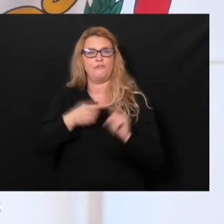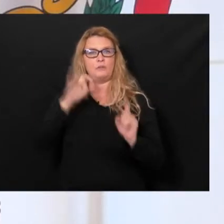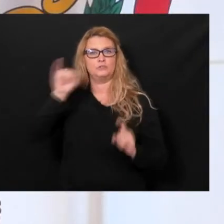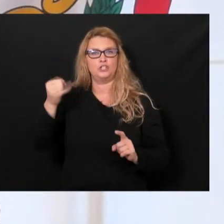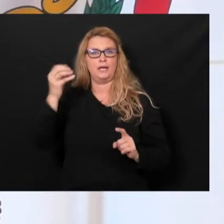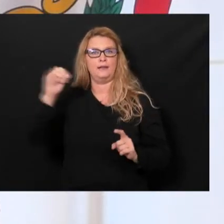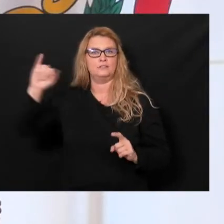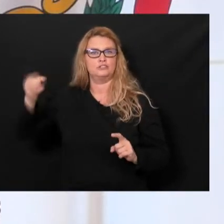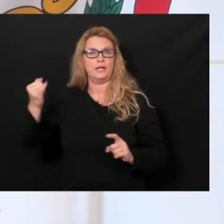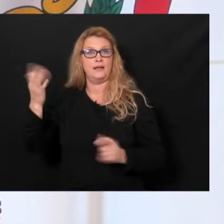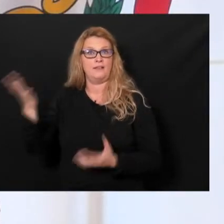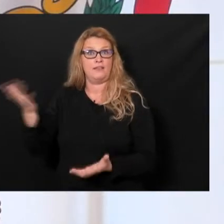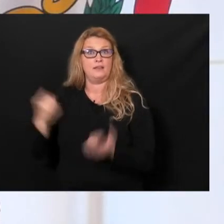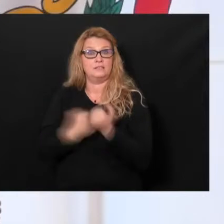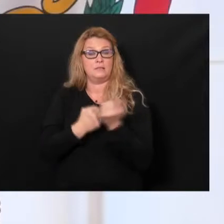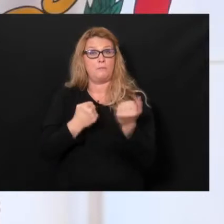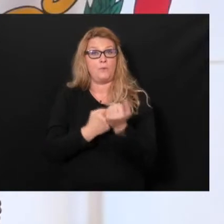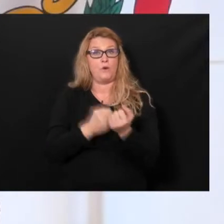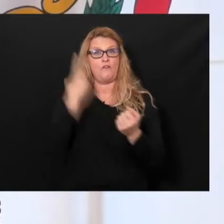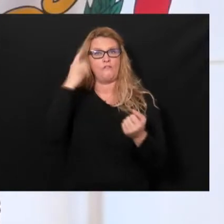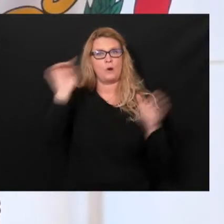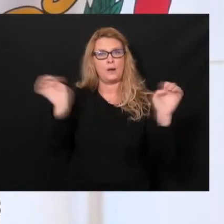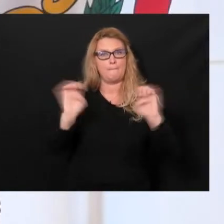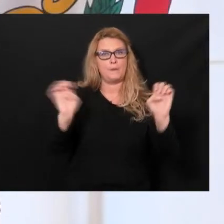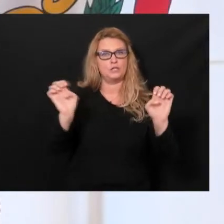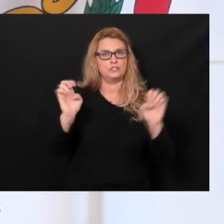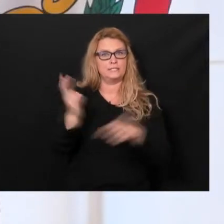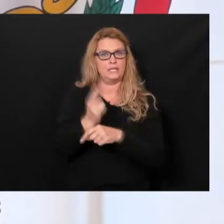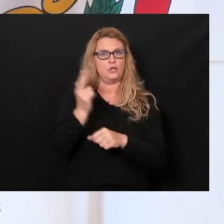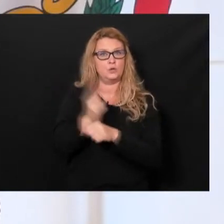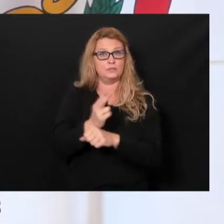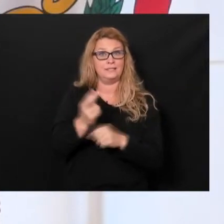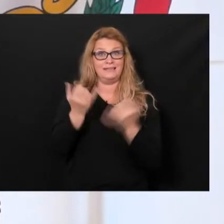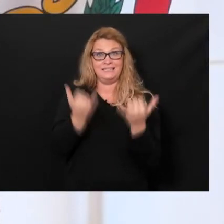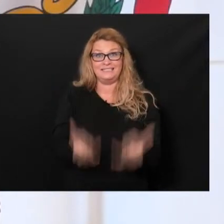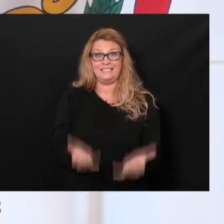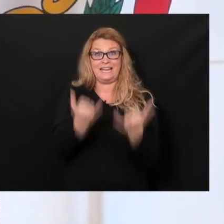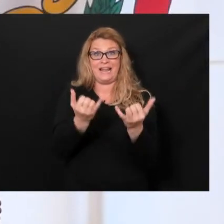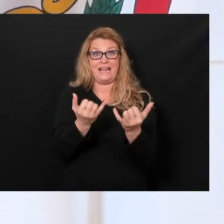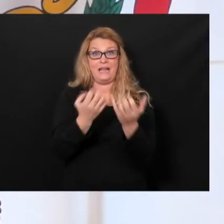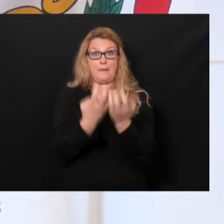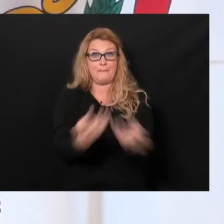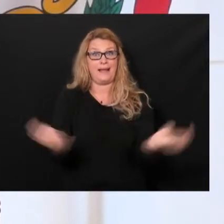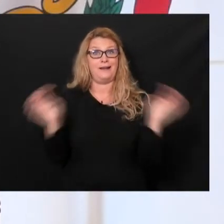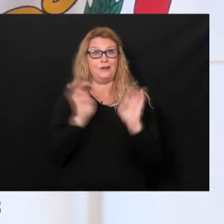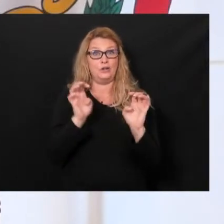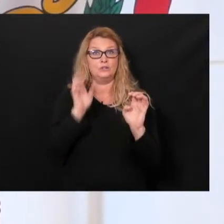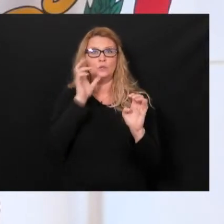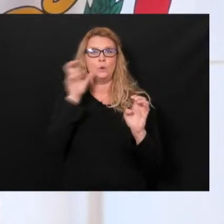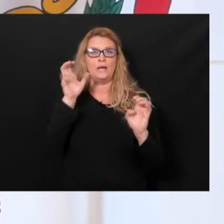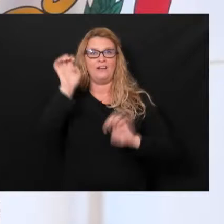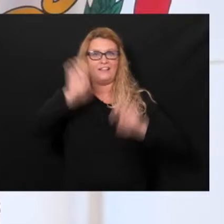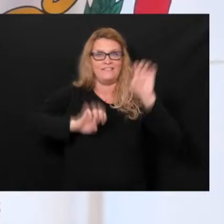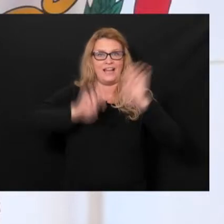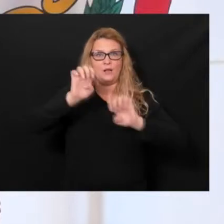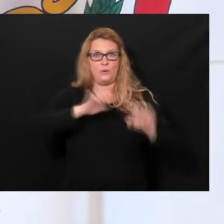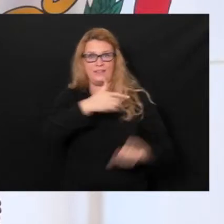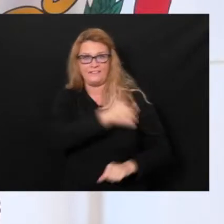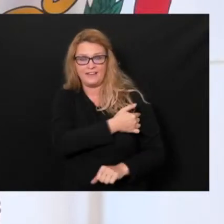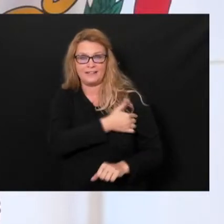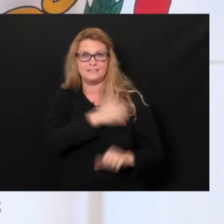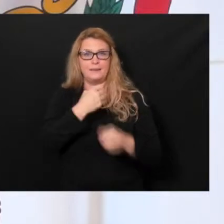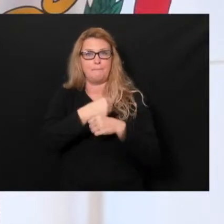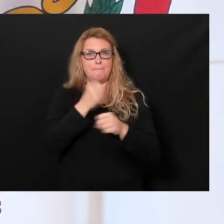its authorization for emergency use. Today, a panel is scheduled to meet to evaluate the vaccine and make